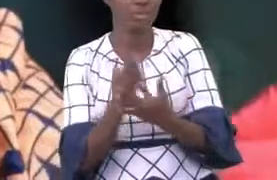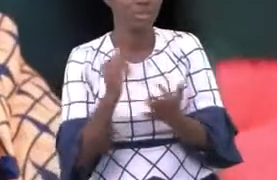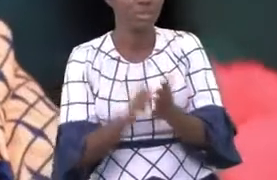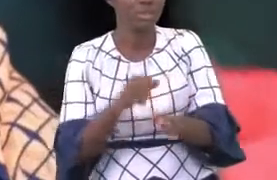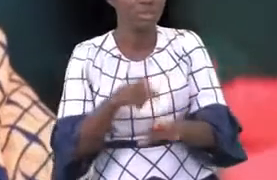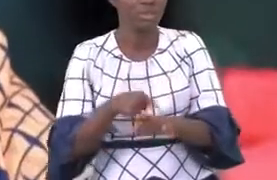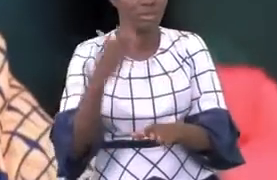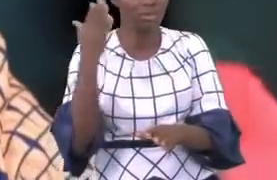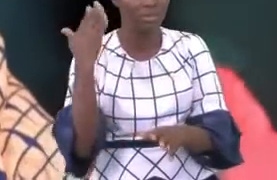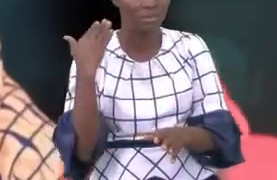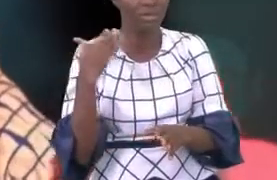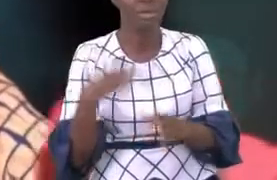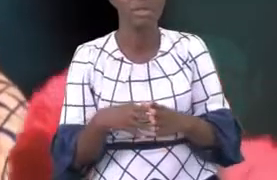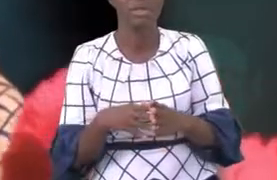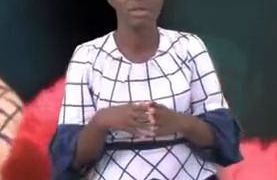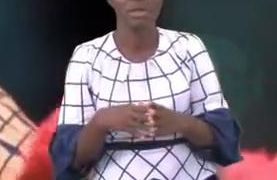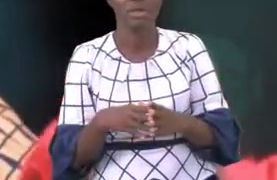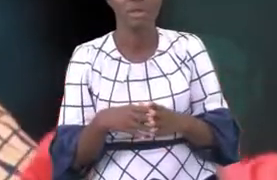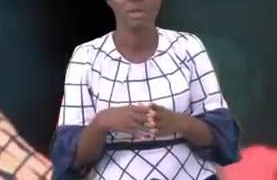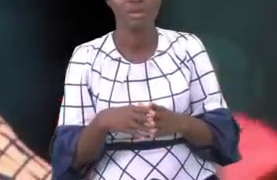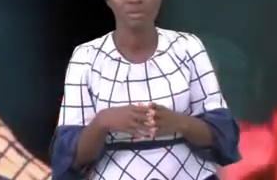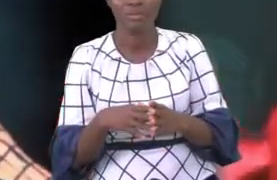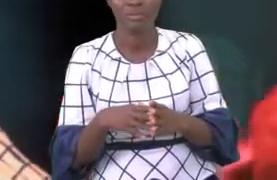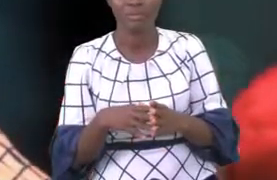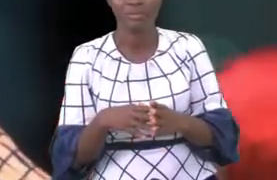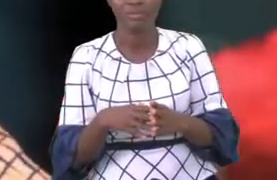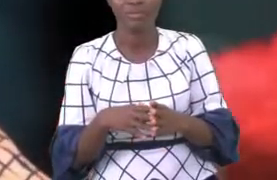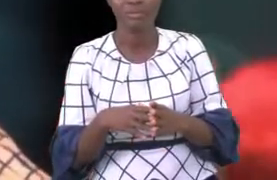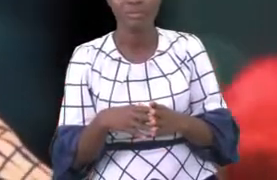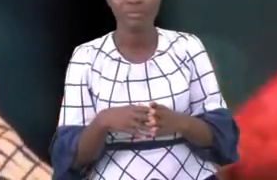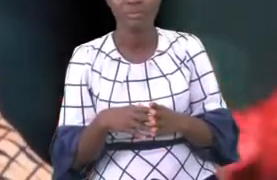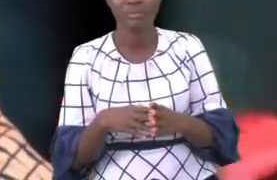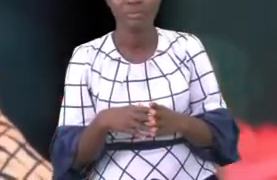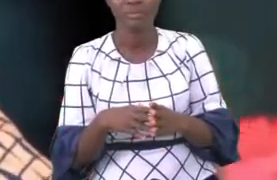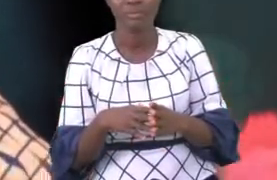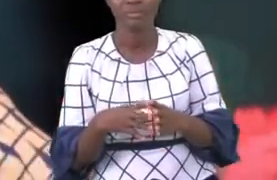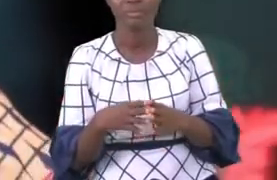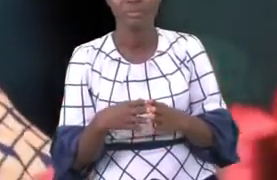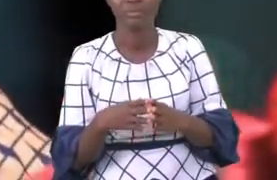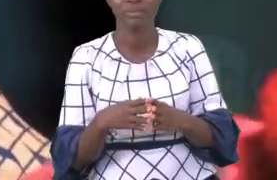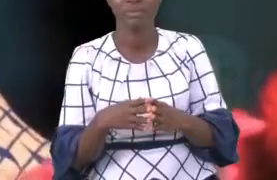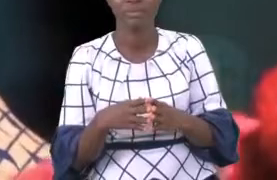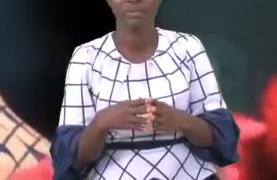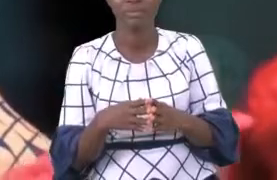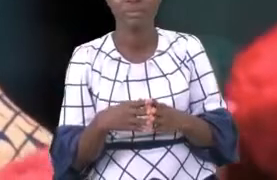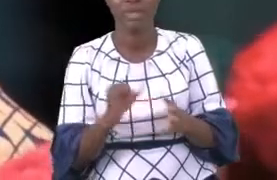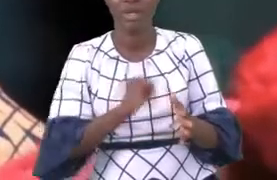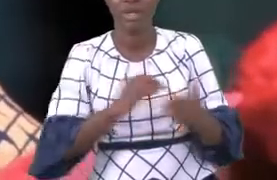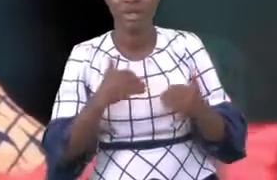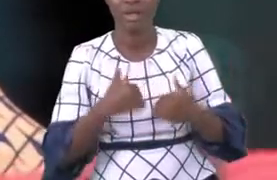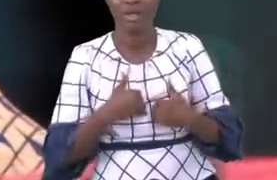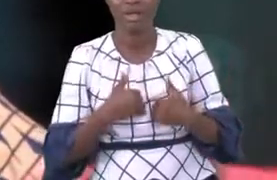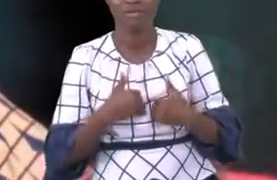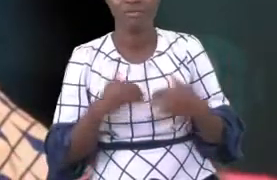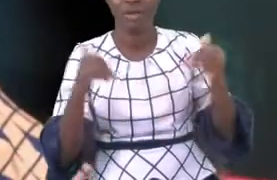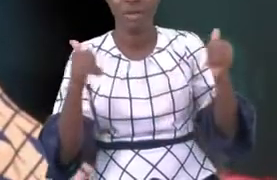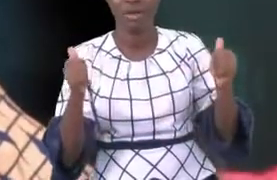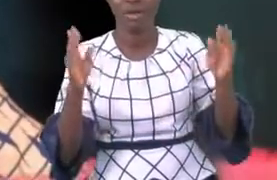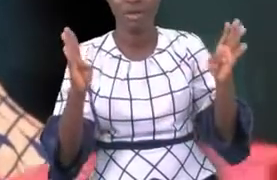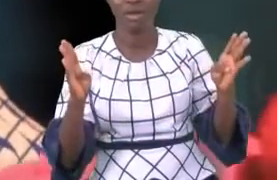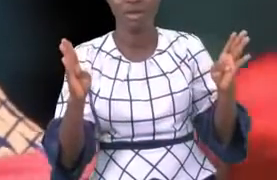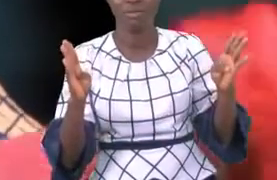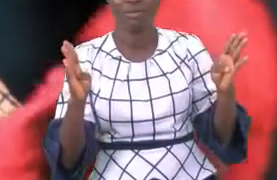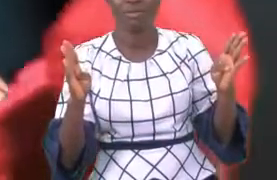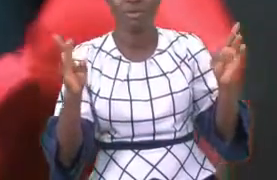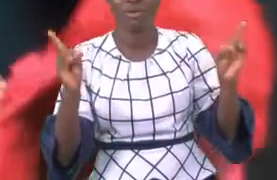year, having serious abdominal pain, cramping, as if I would see my monthly flow. But my prayer